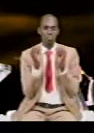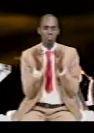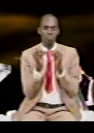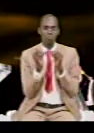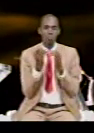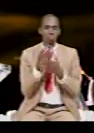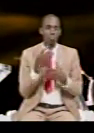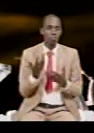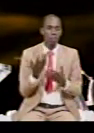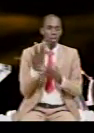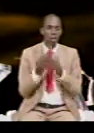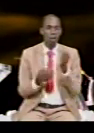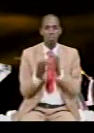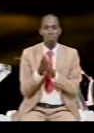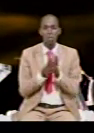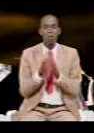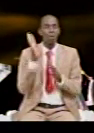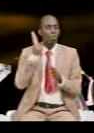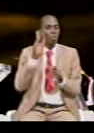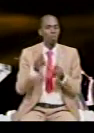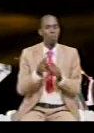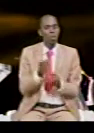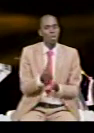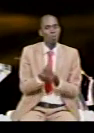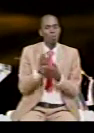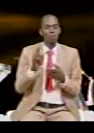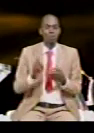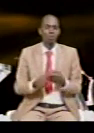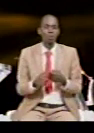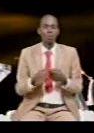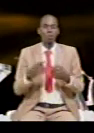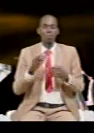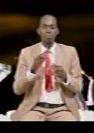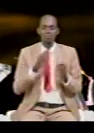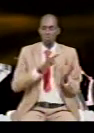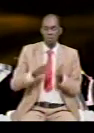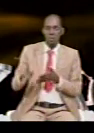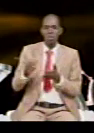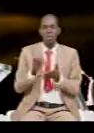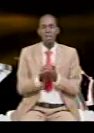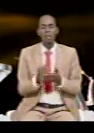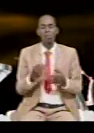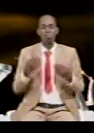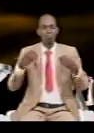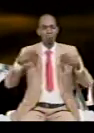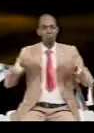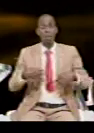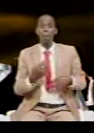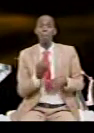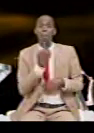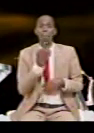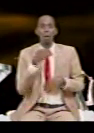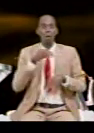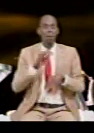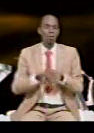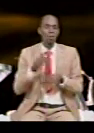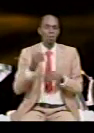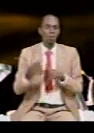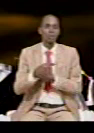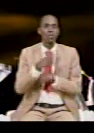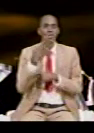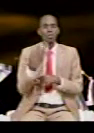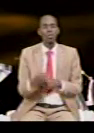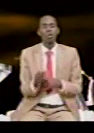avoid disappointment on the day of judgment. The Spirit of God is warning every heavenly